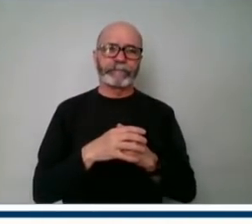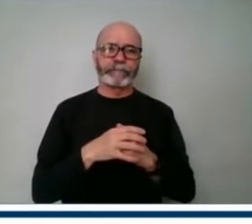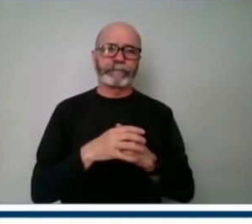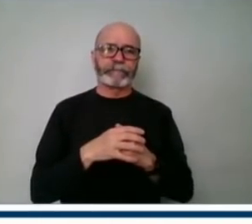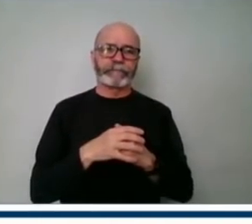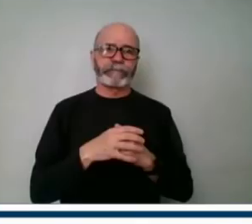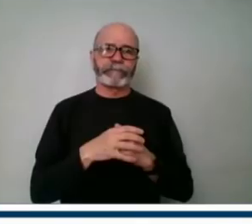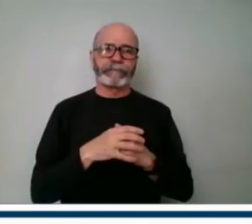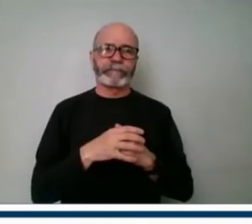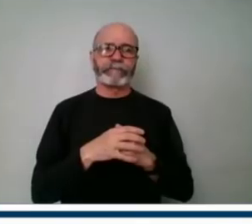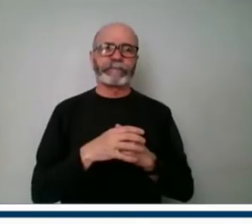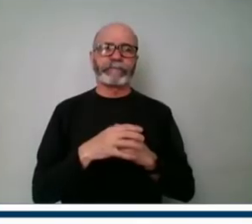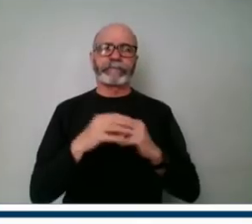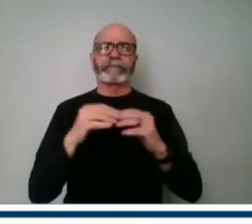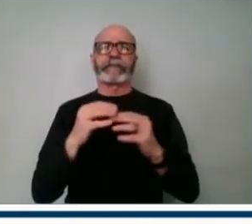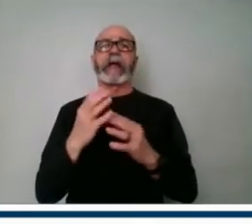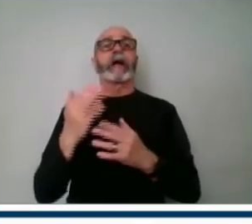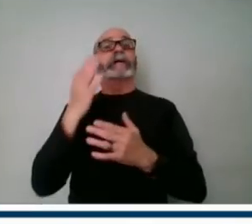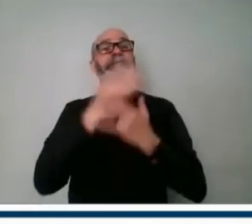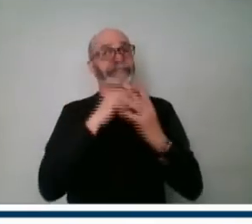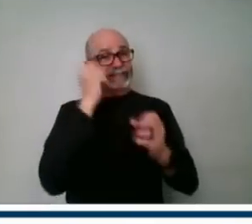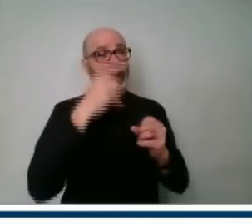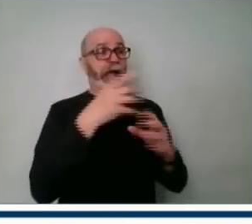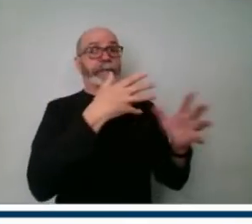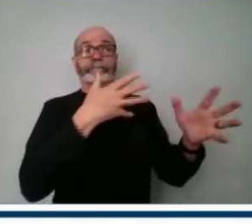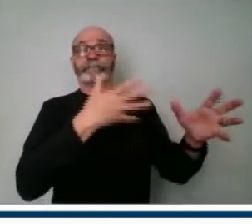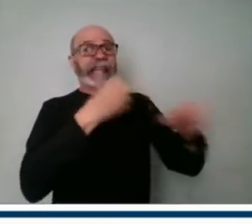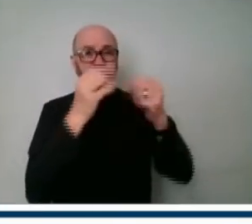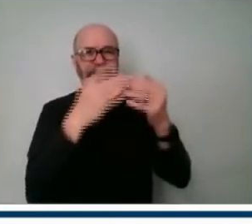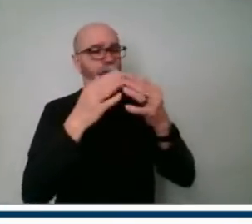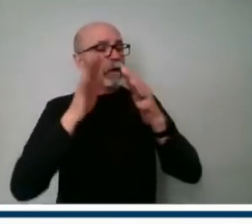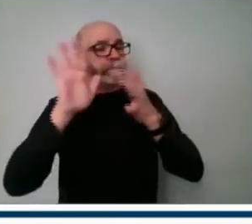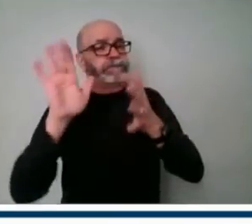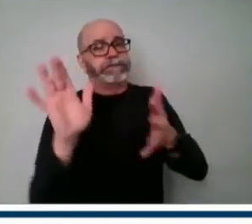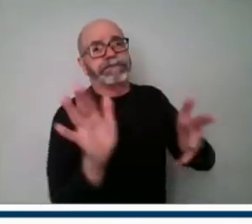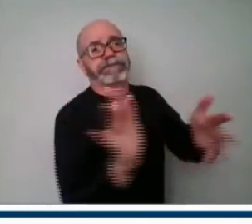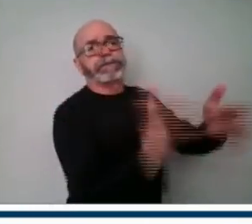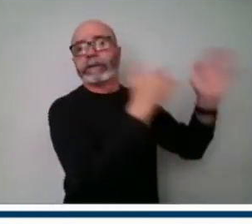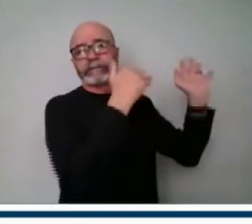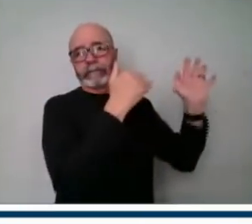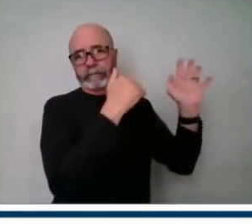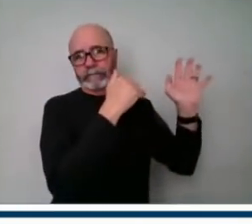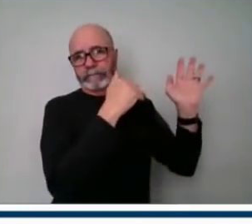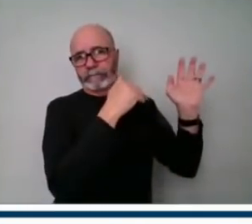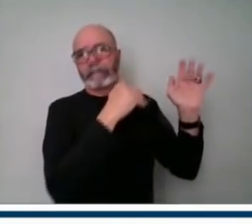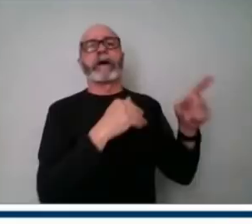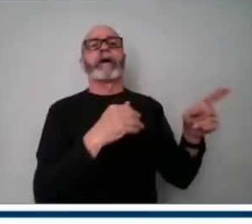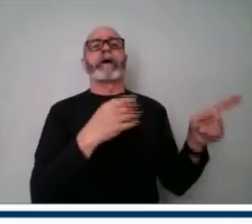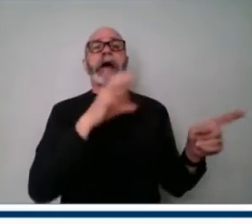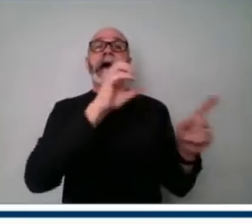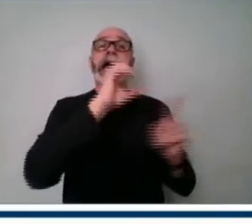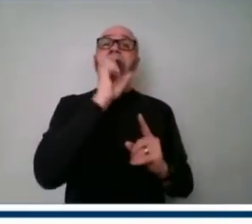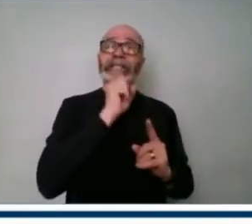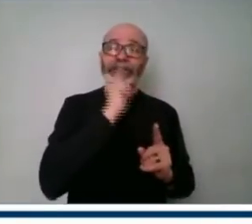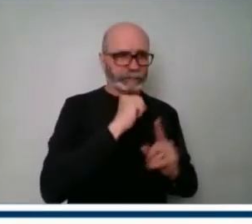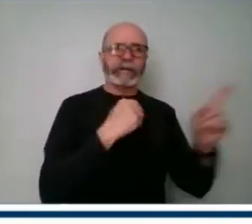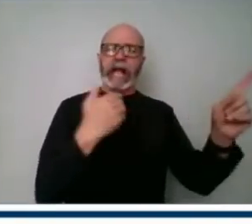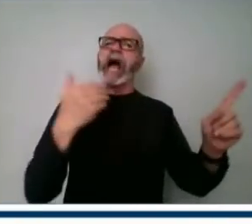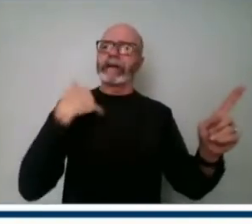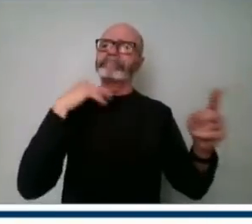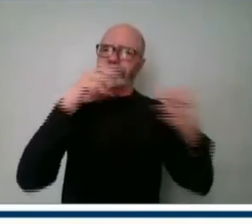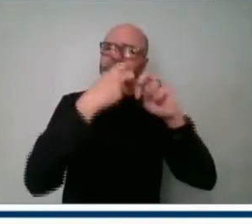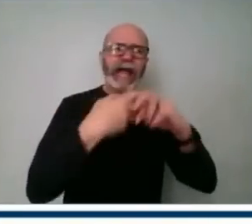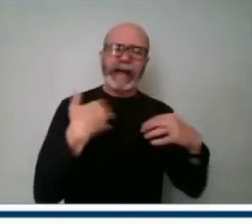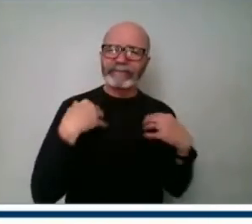cohort comes up, many people with chronic conditions are in the older age groups anyway, so they're going to get vaccinated faster than if we try